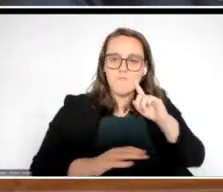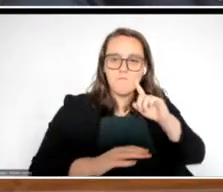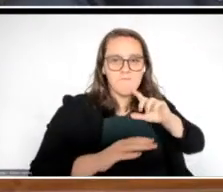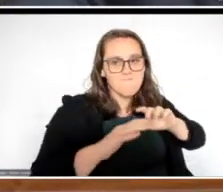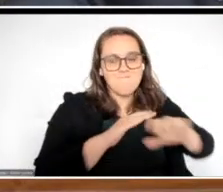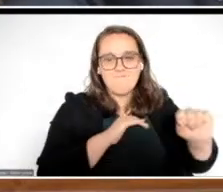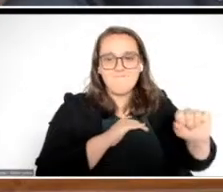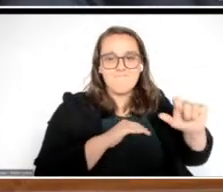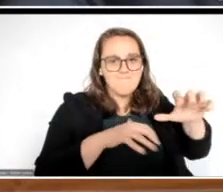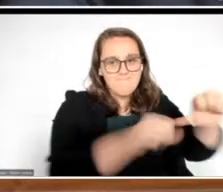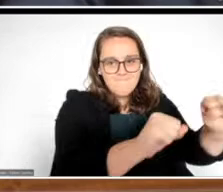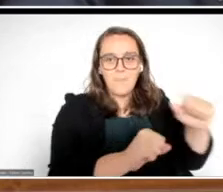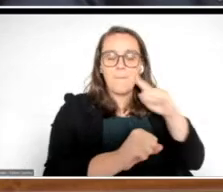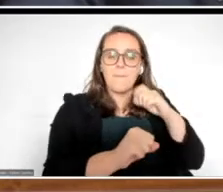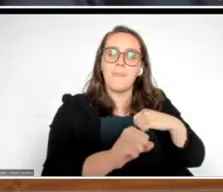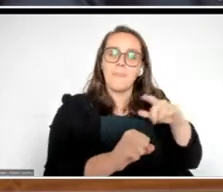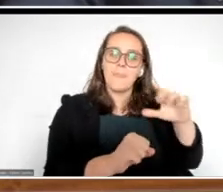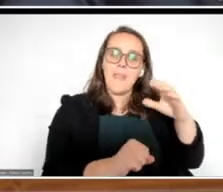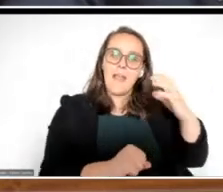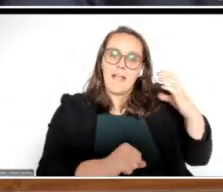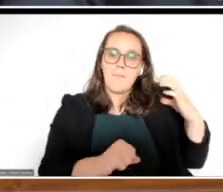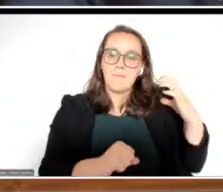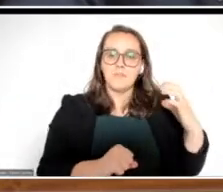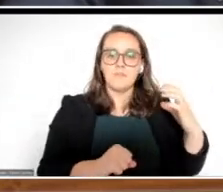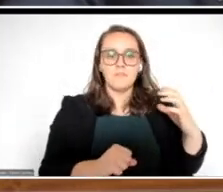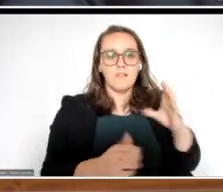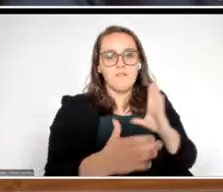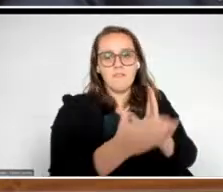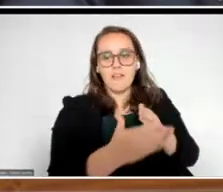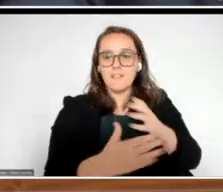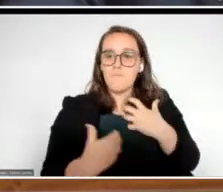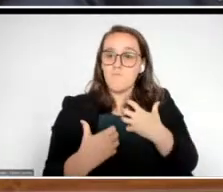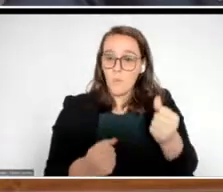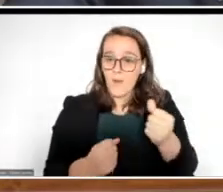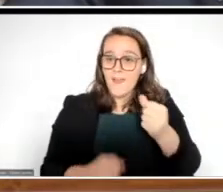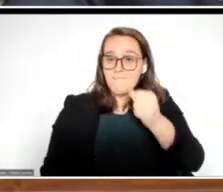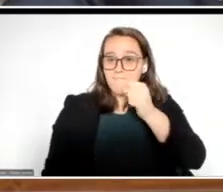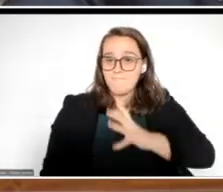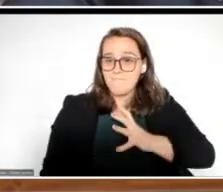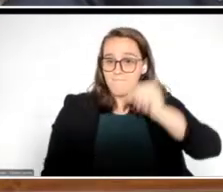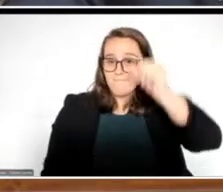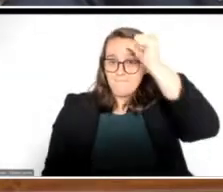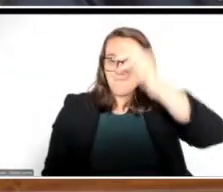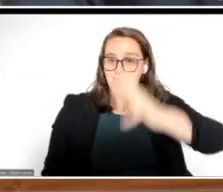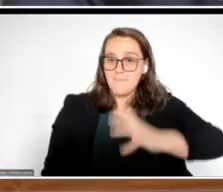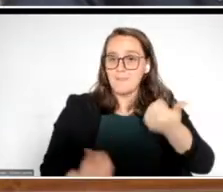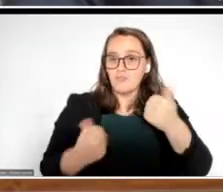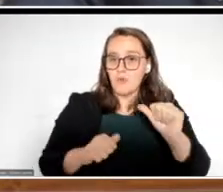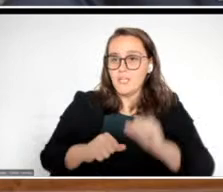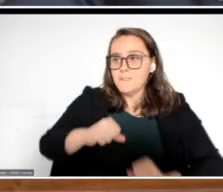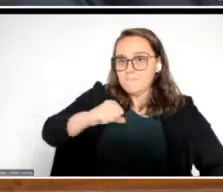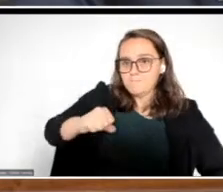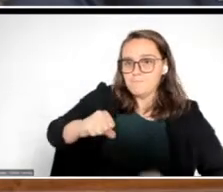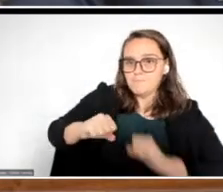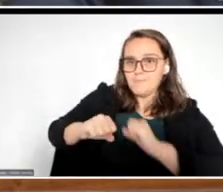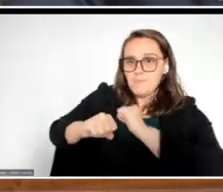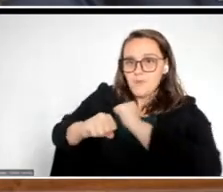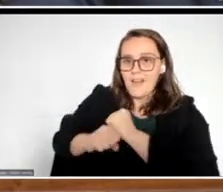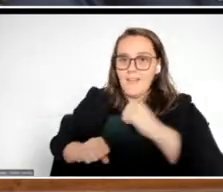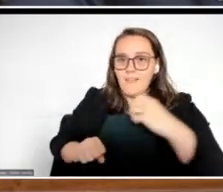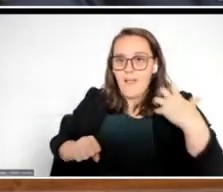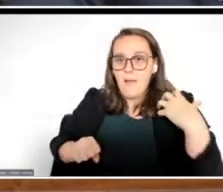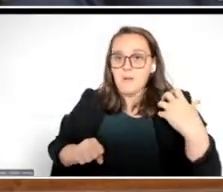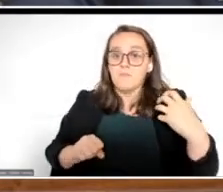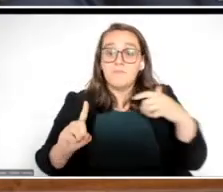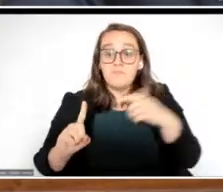law enforcement trying to resist the mob. President Trump may not have gone to the Capitol on January 6th, but what he